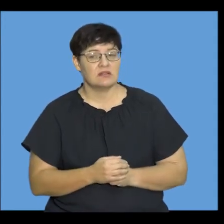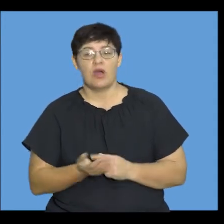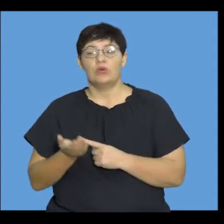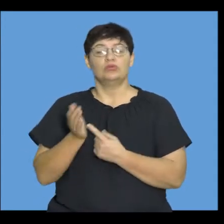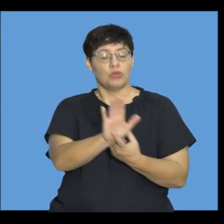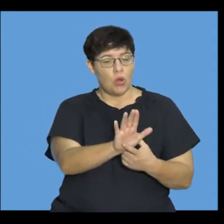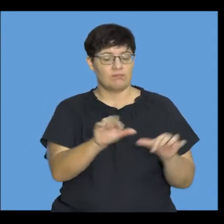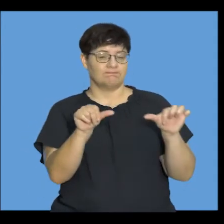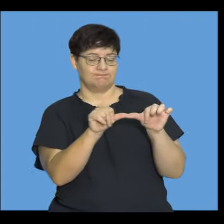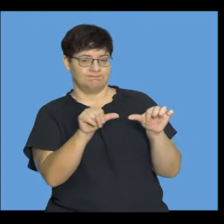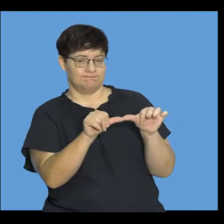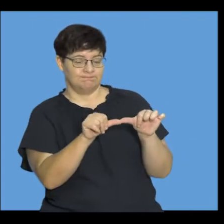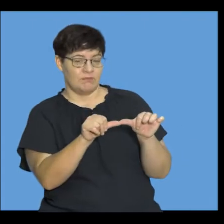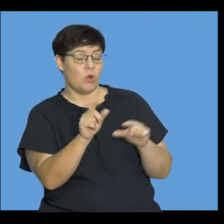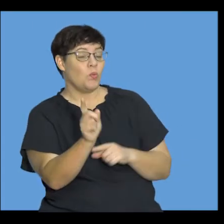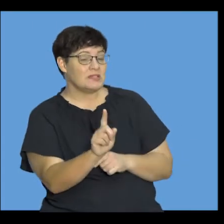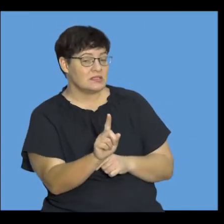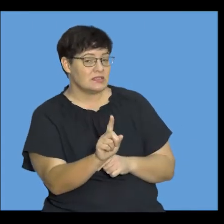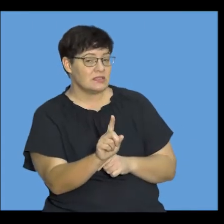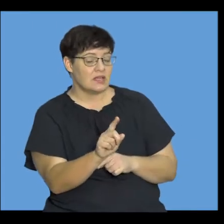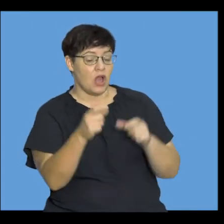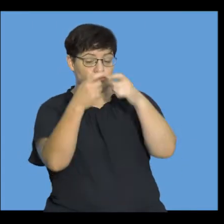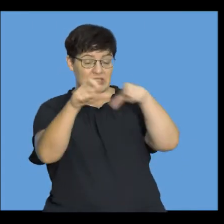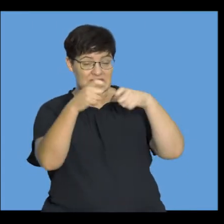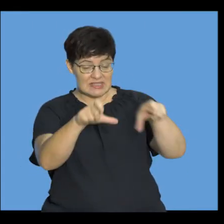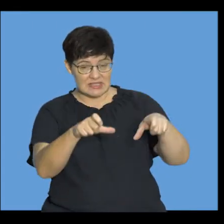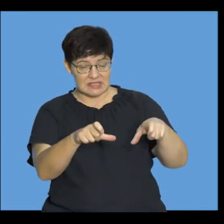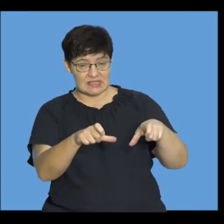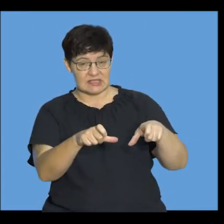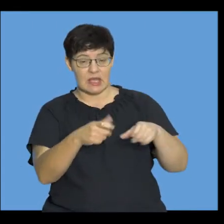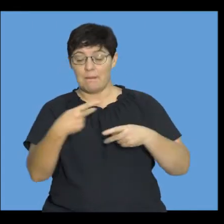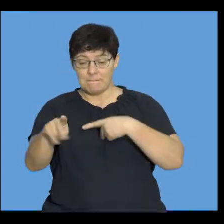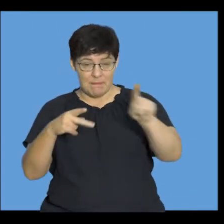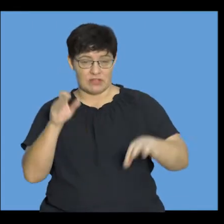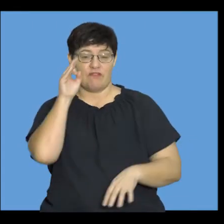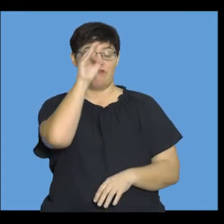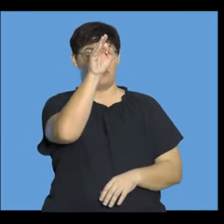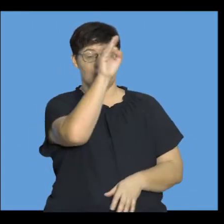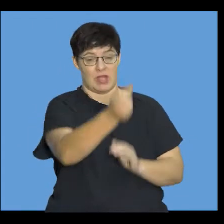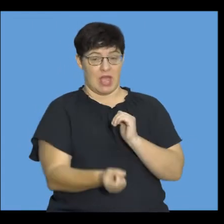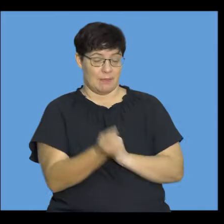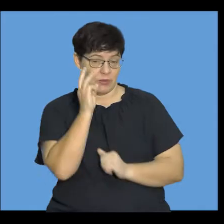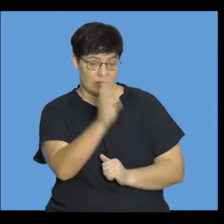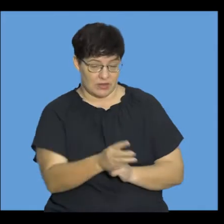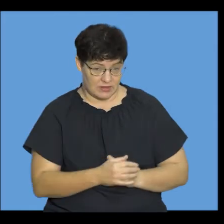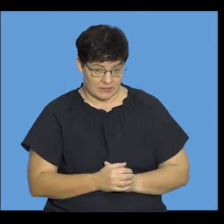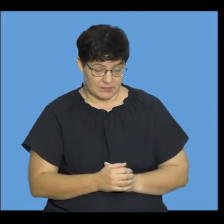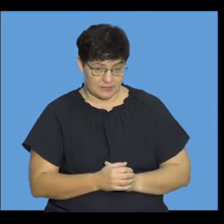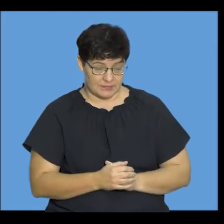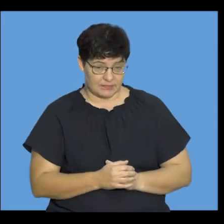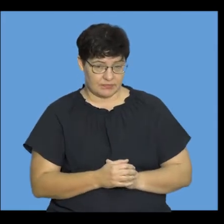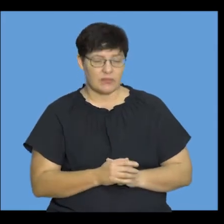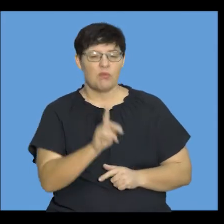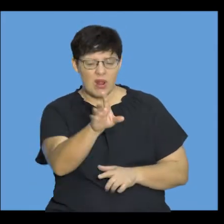you estimates of future receipts and payments. Now, allow me